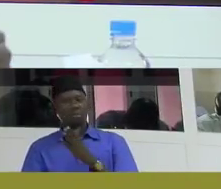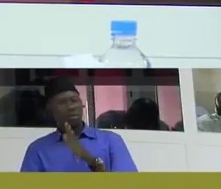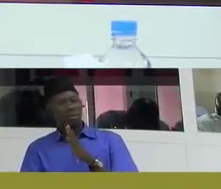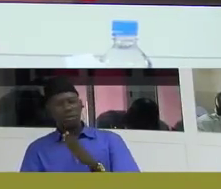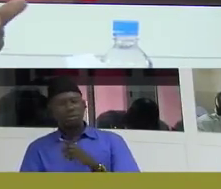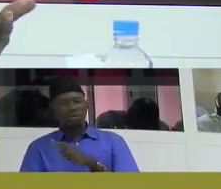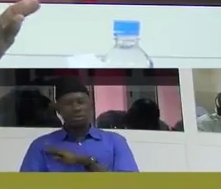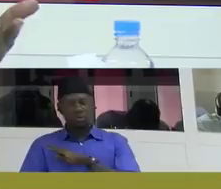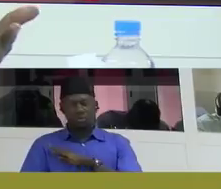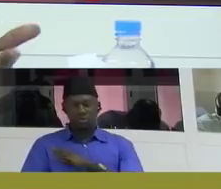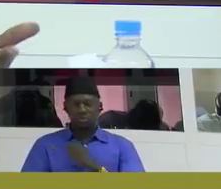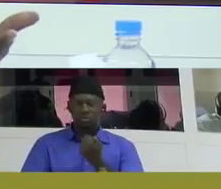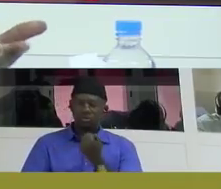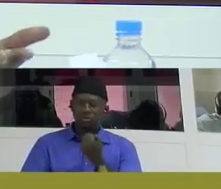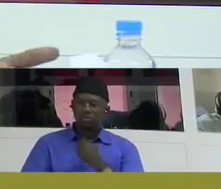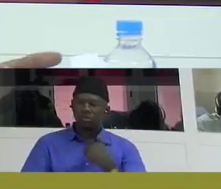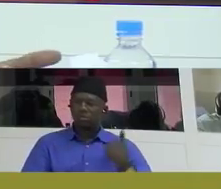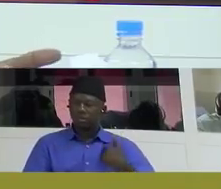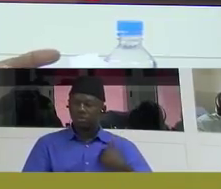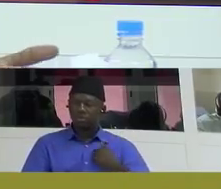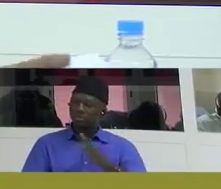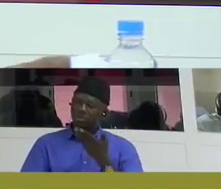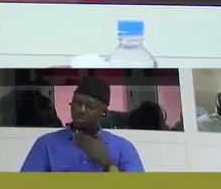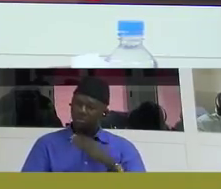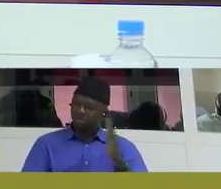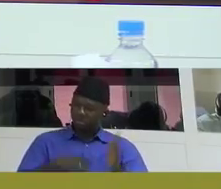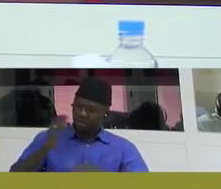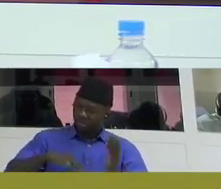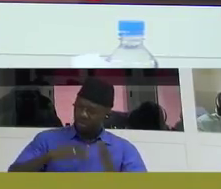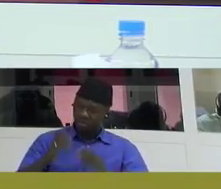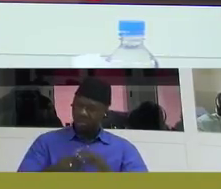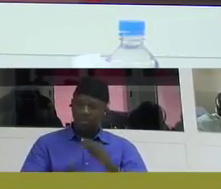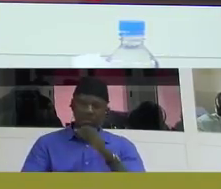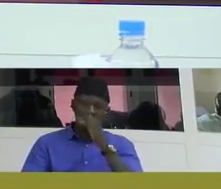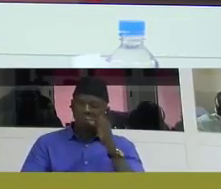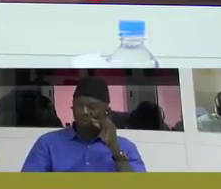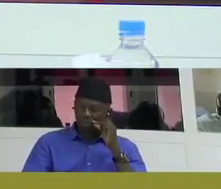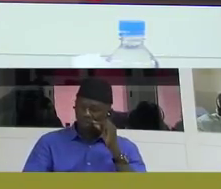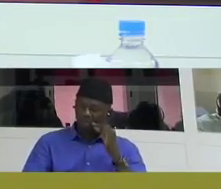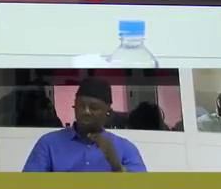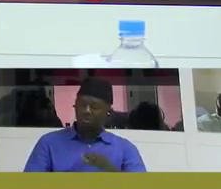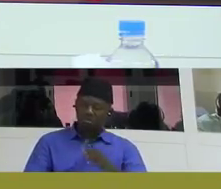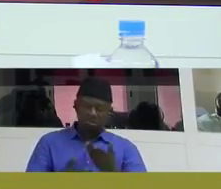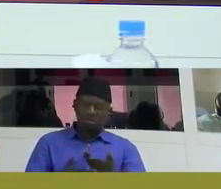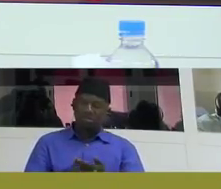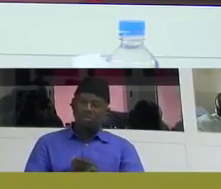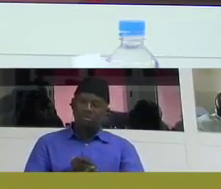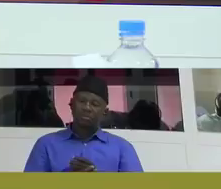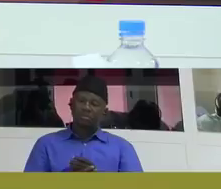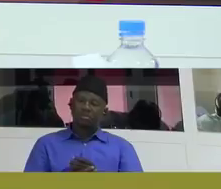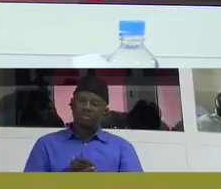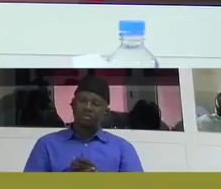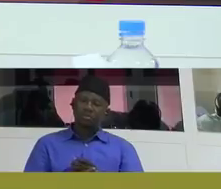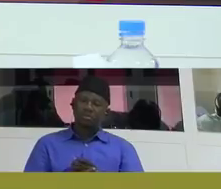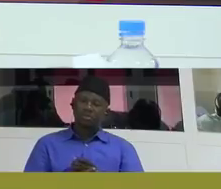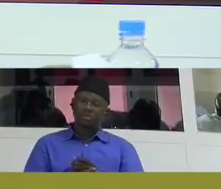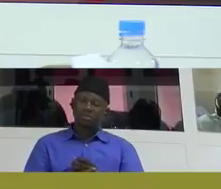people who might be beating the drum are themselves fasting. So